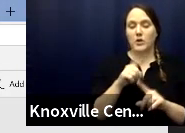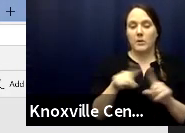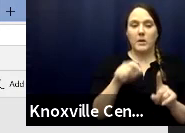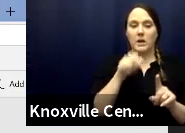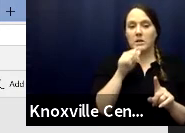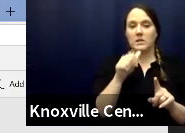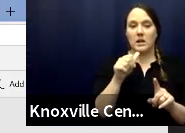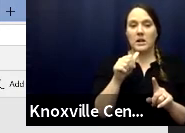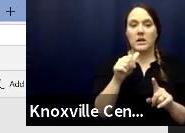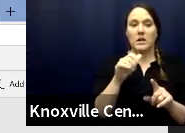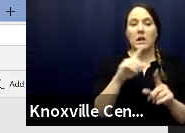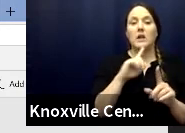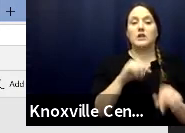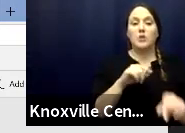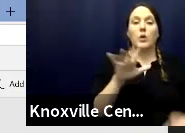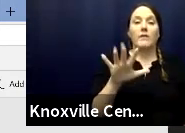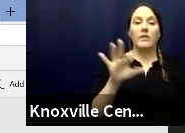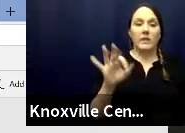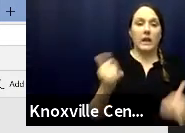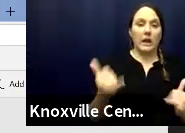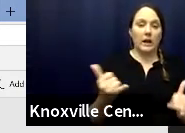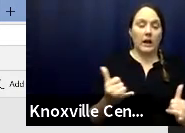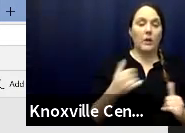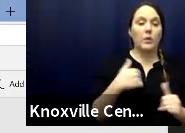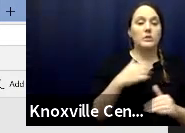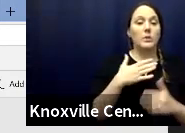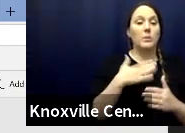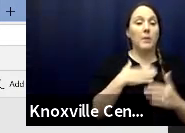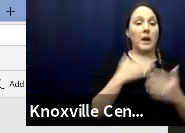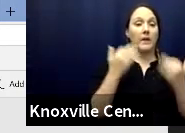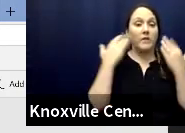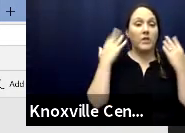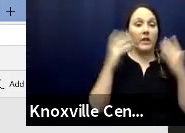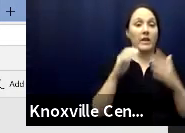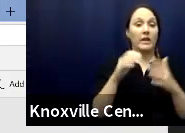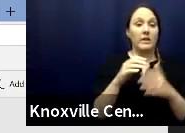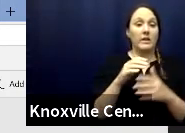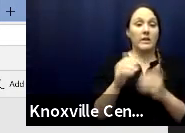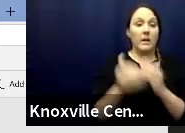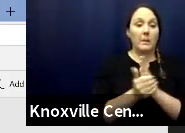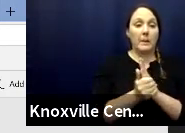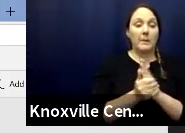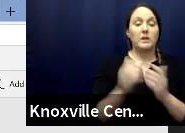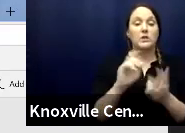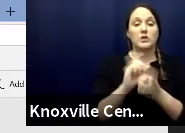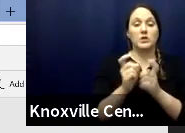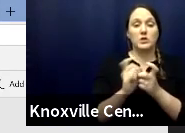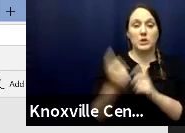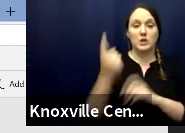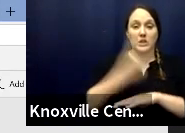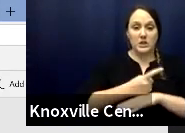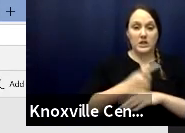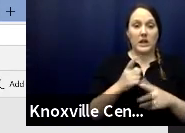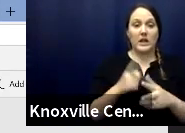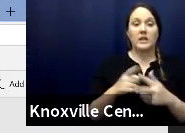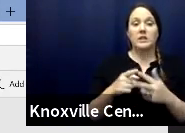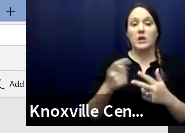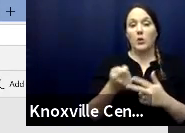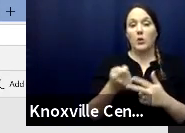order 59 now. So I guess my friendly amendment would be to update the dates, remove the whereas.